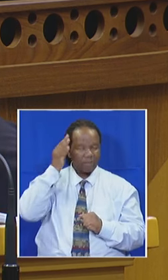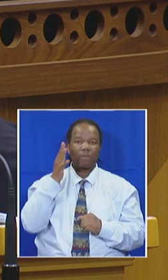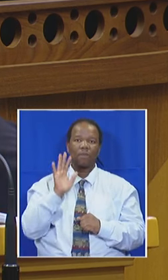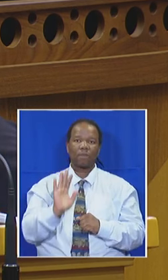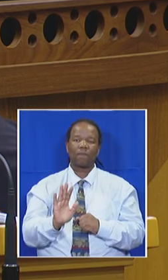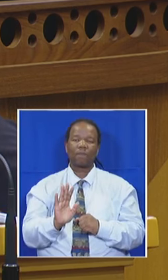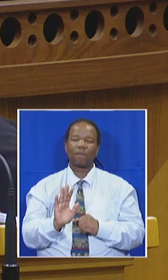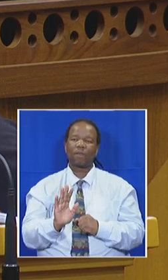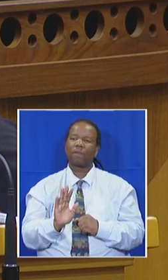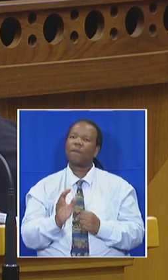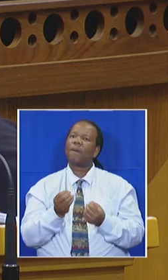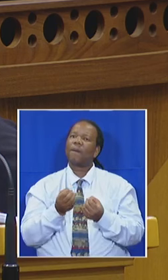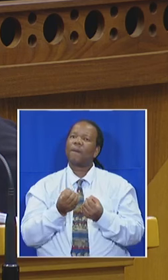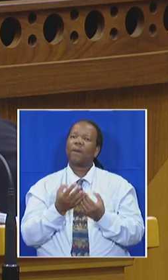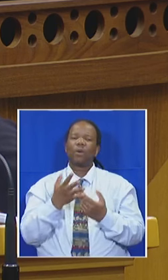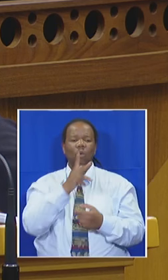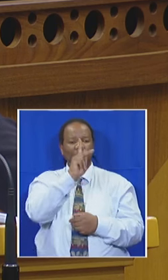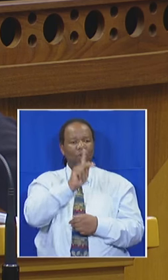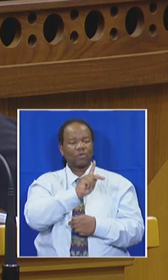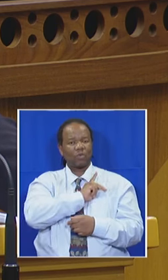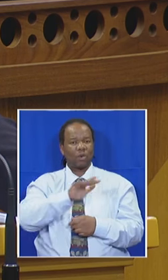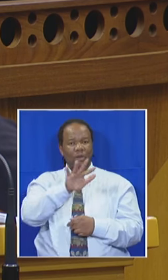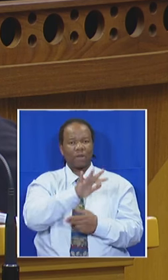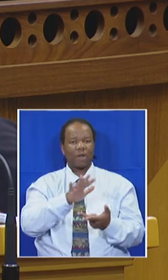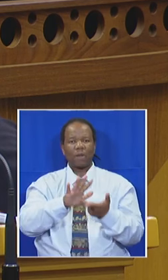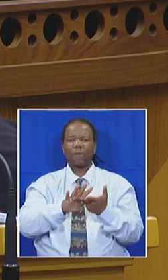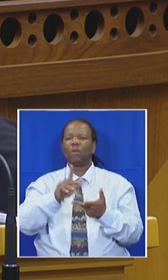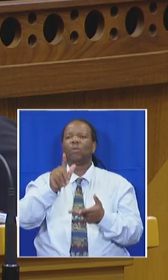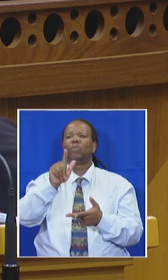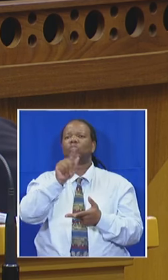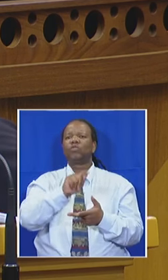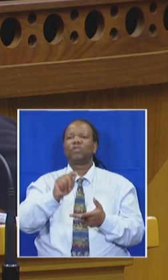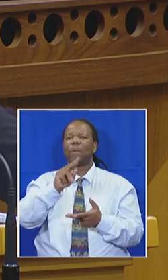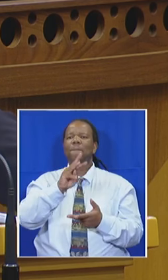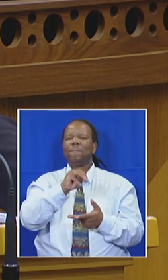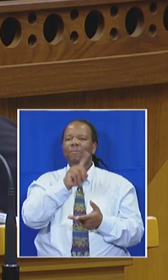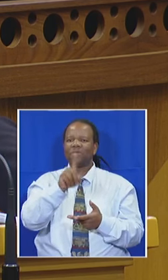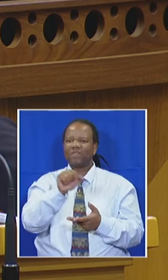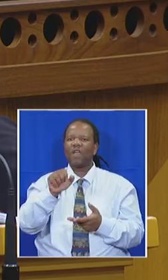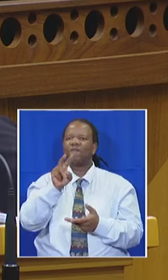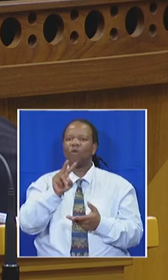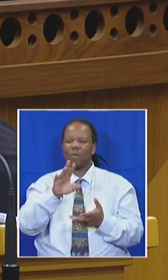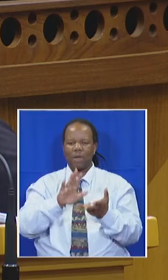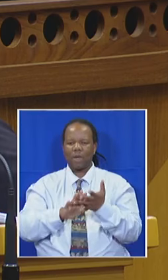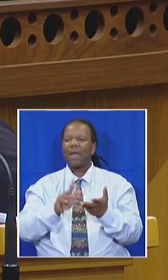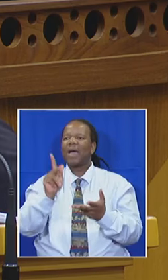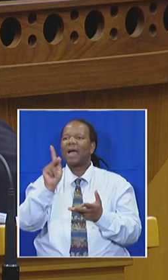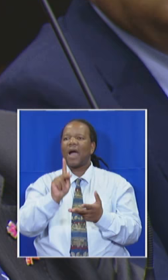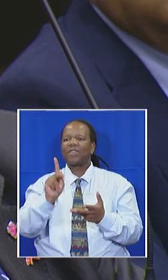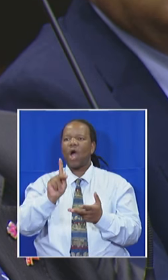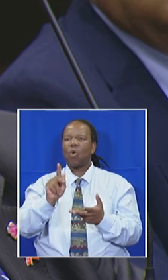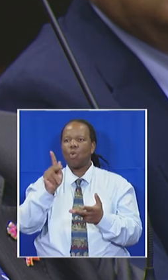koZululand, Zimkhulu, sorry, Mzimvubu, Khanyakude, nakwezinye